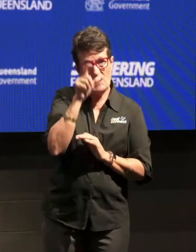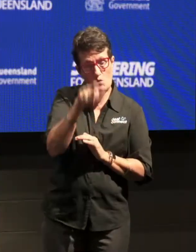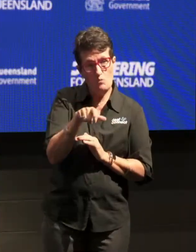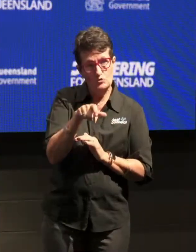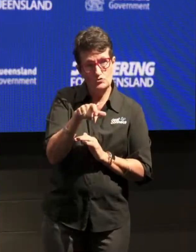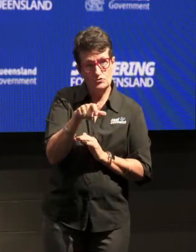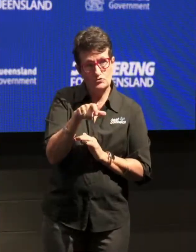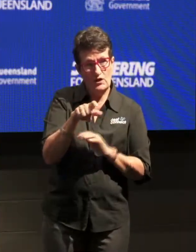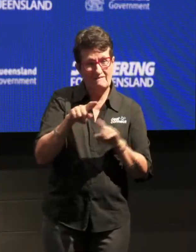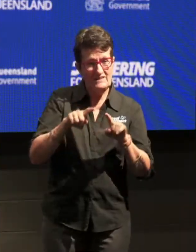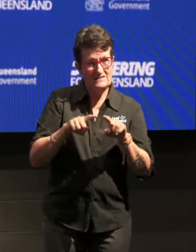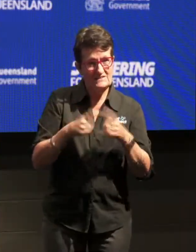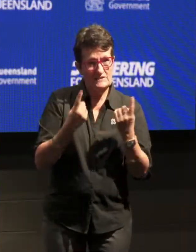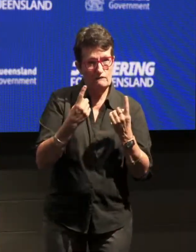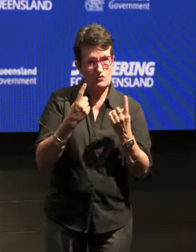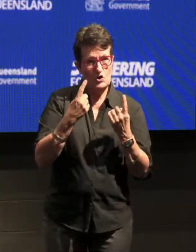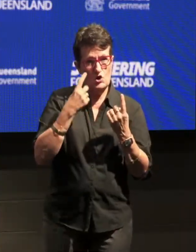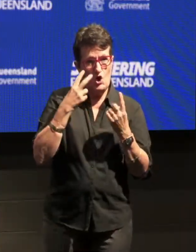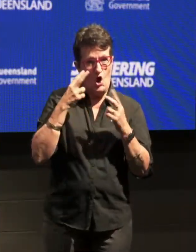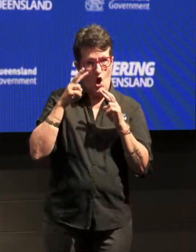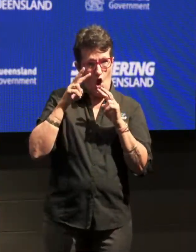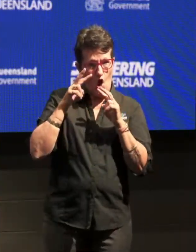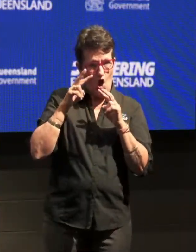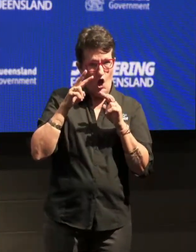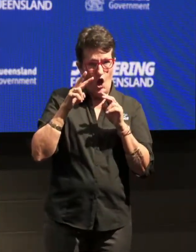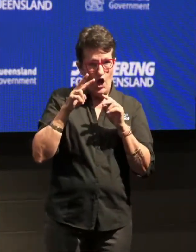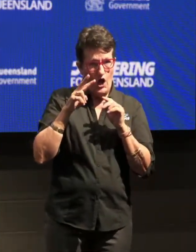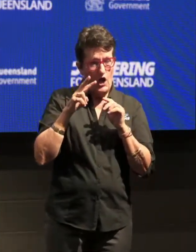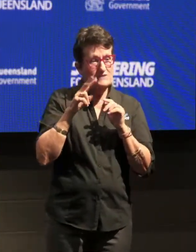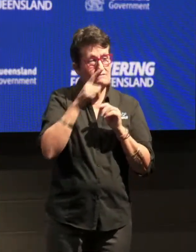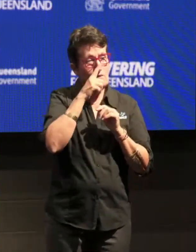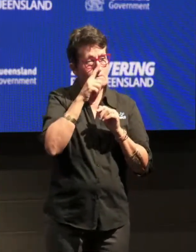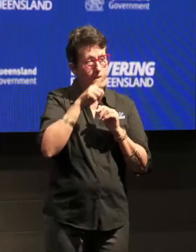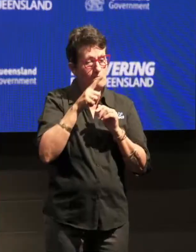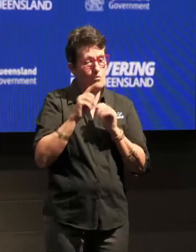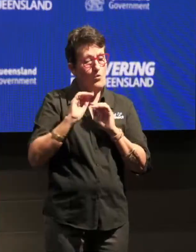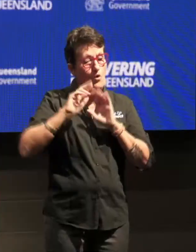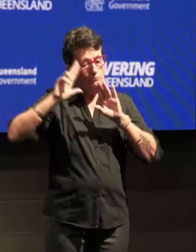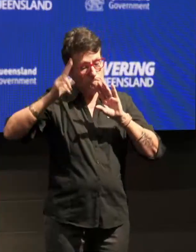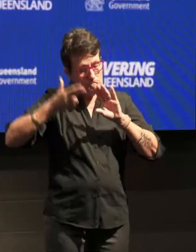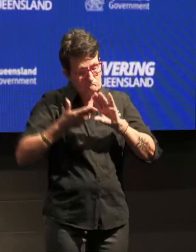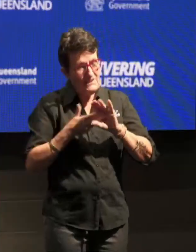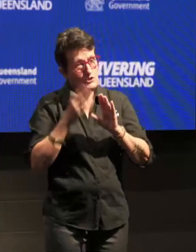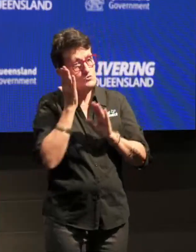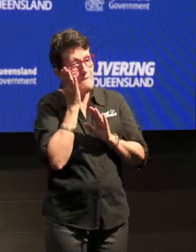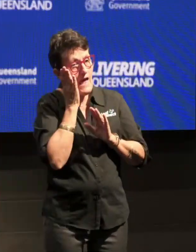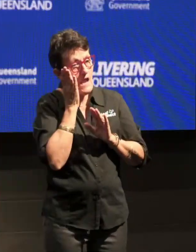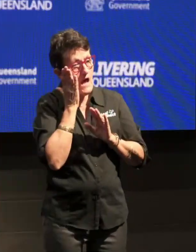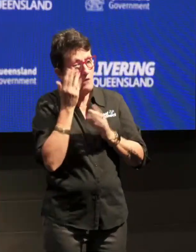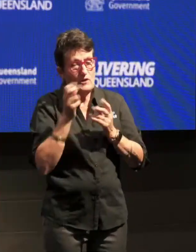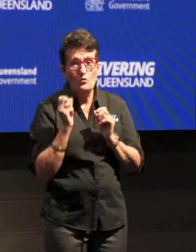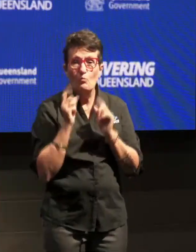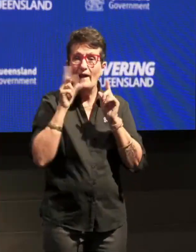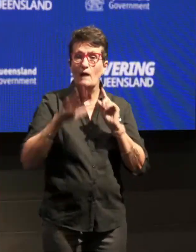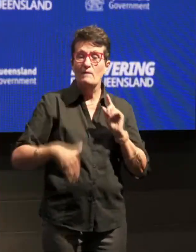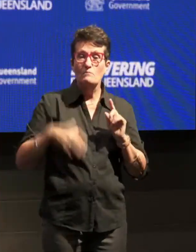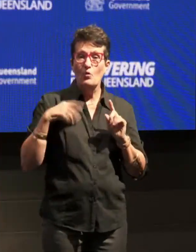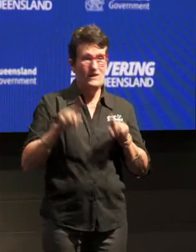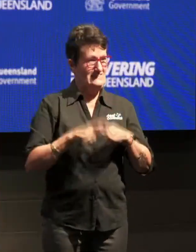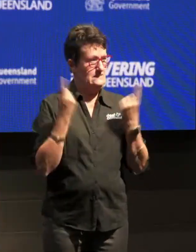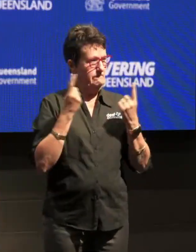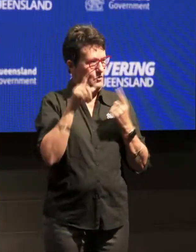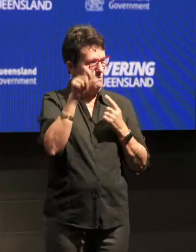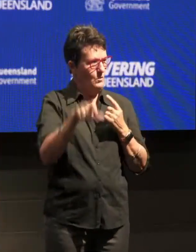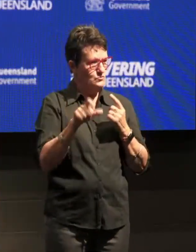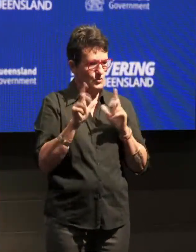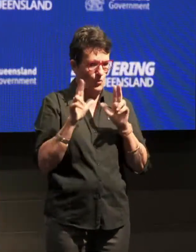and you have a different set of eyes put you down at night and then pick you up in the morning, it's very hard to turn your life around. And we've got to get kids out of resi